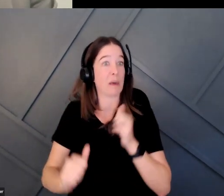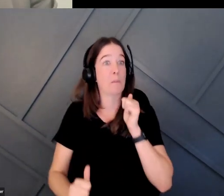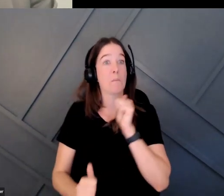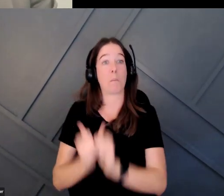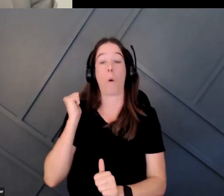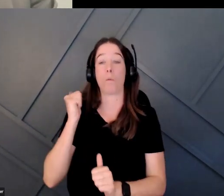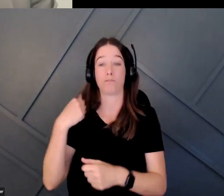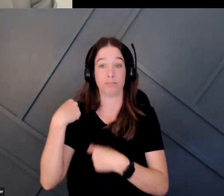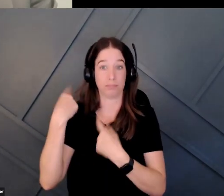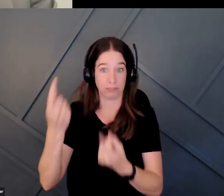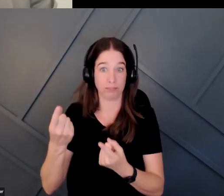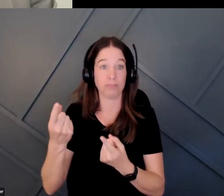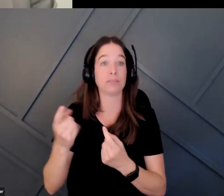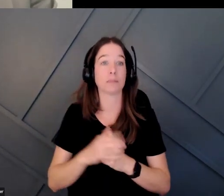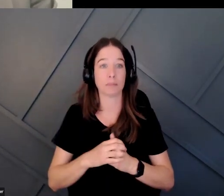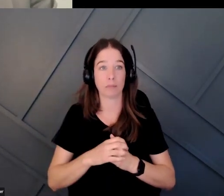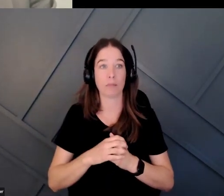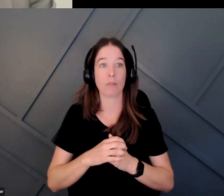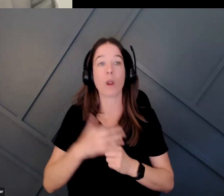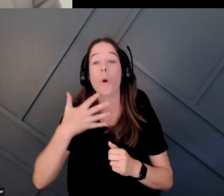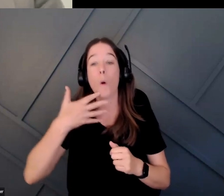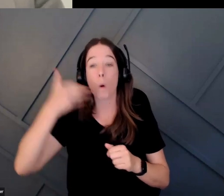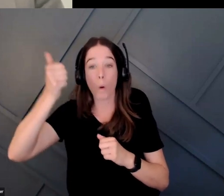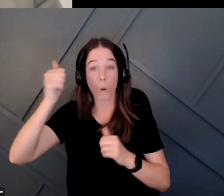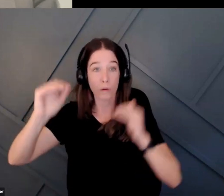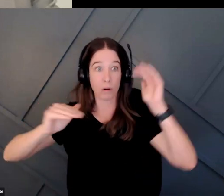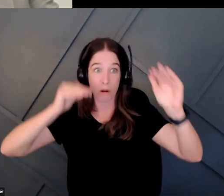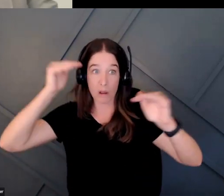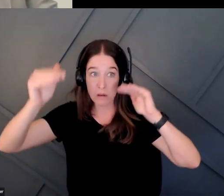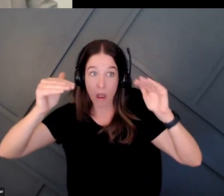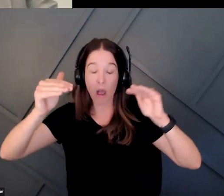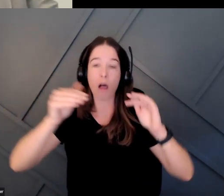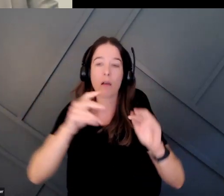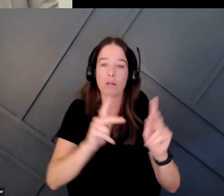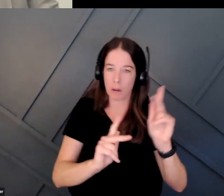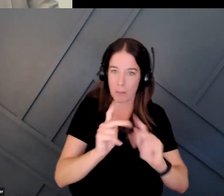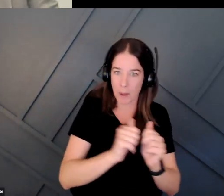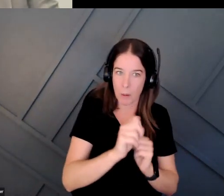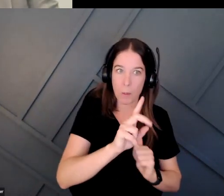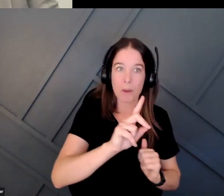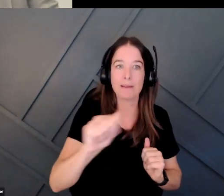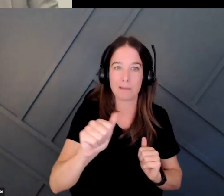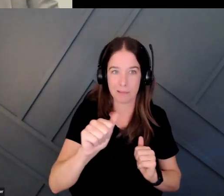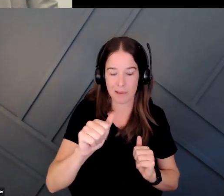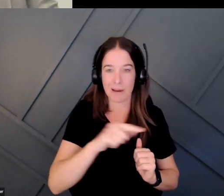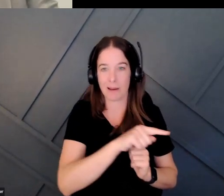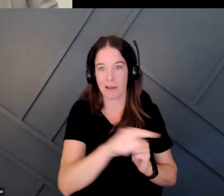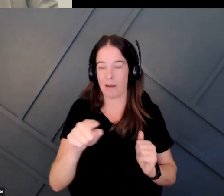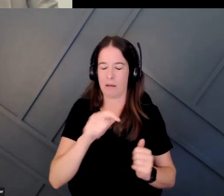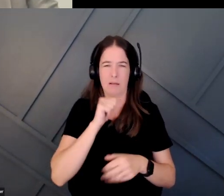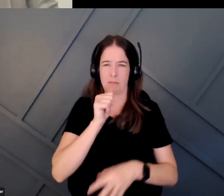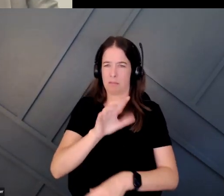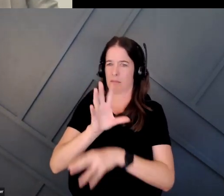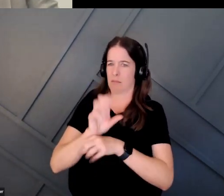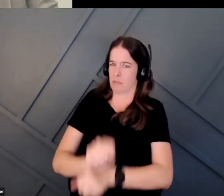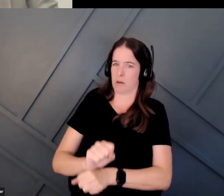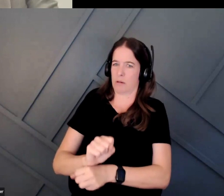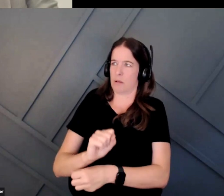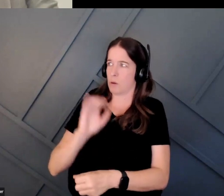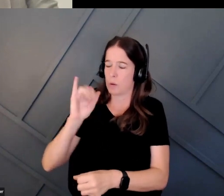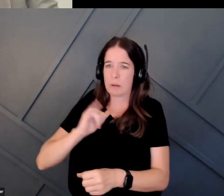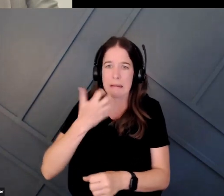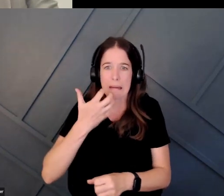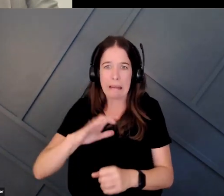illness and death. Some older adults and people with disabilities do not adjust well to sudden extreme changes